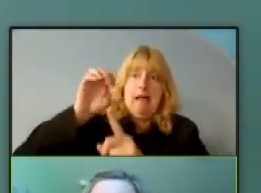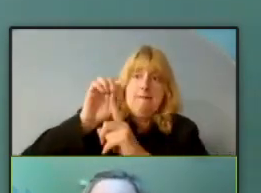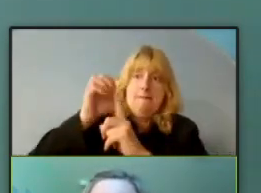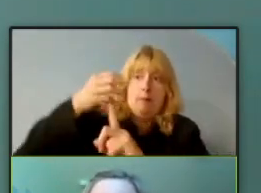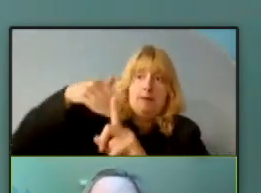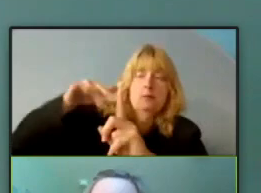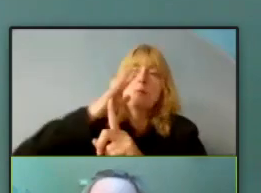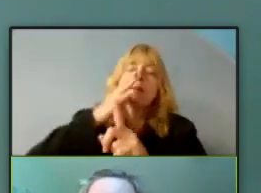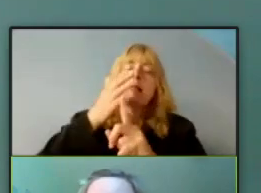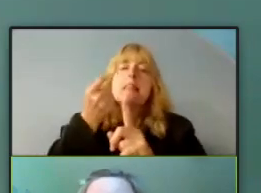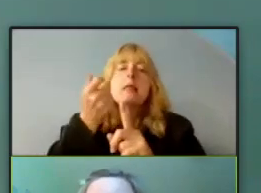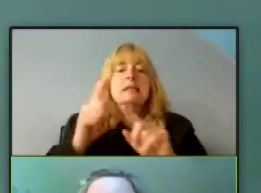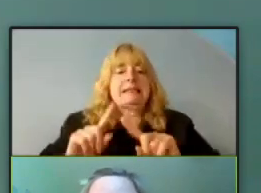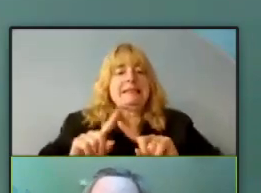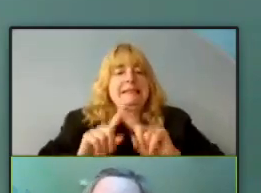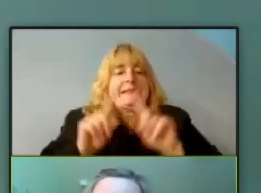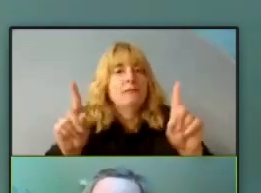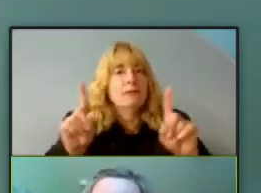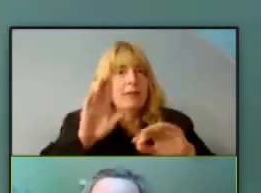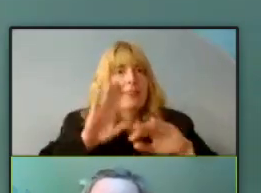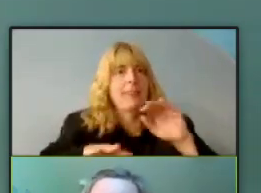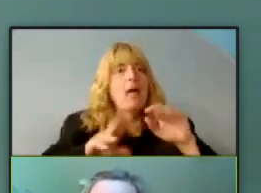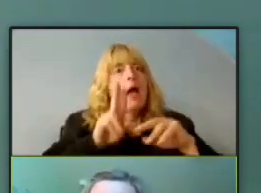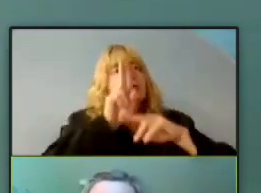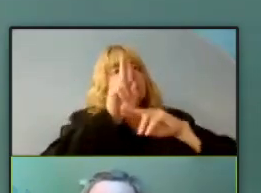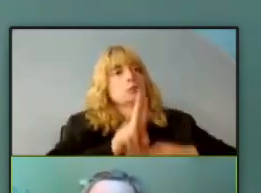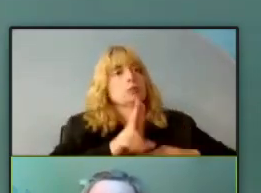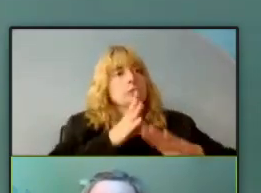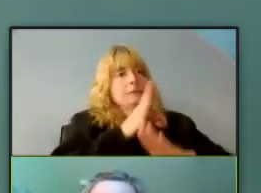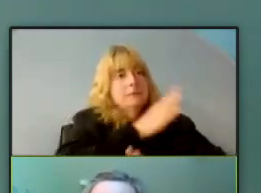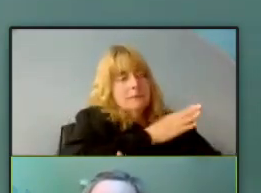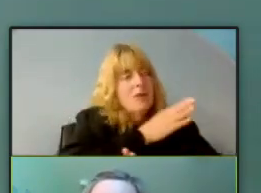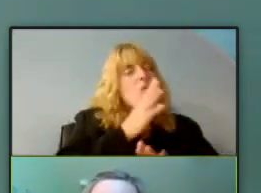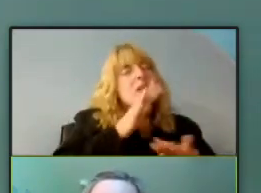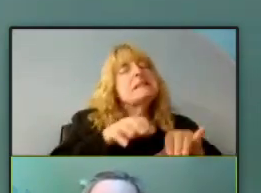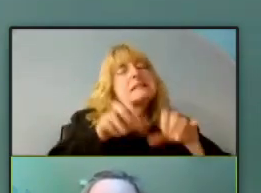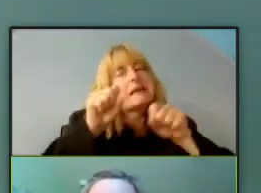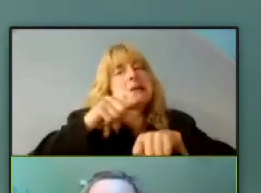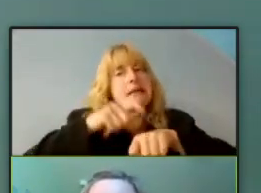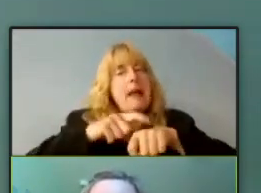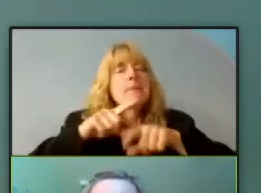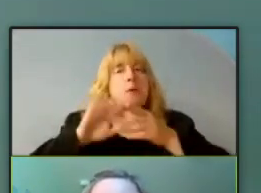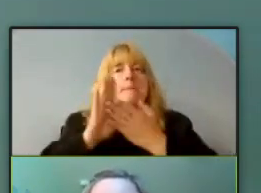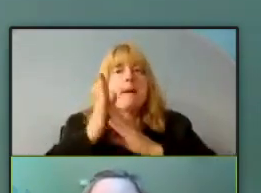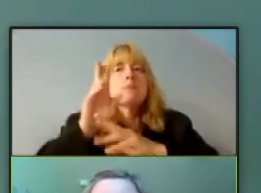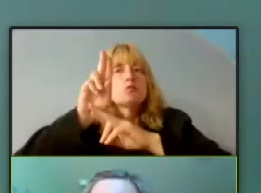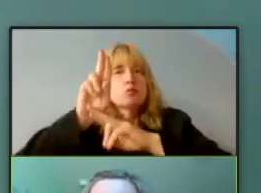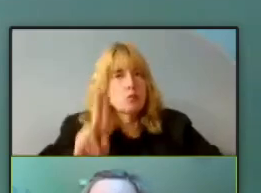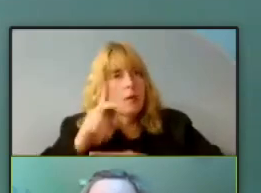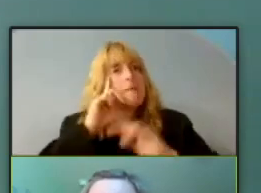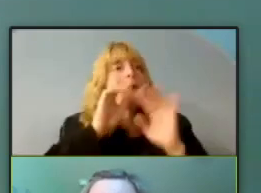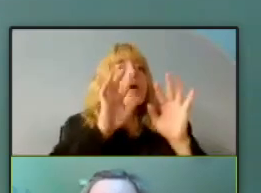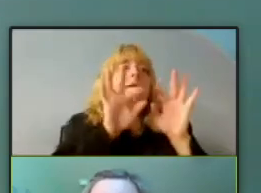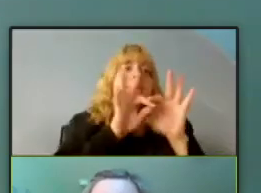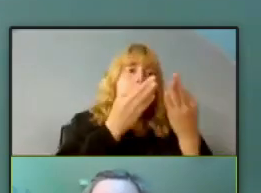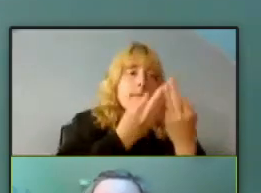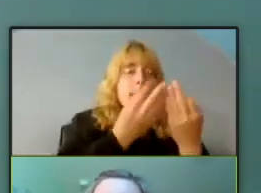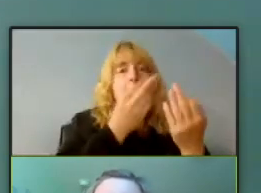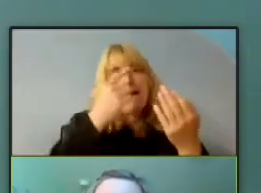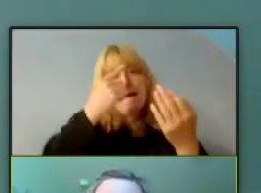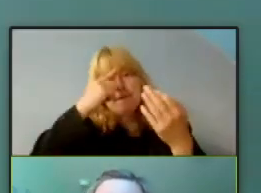some getting used to for providers, but also for families and for children. So things like daily health